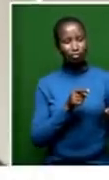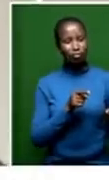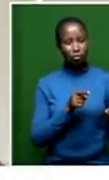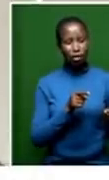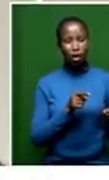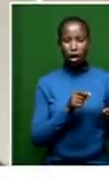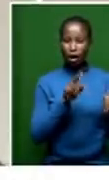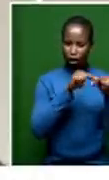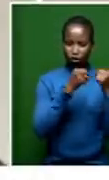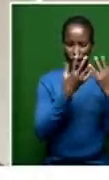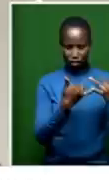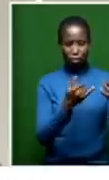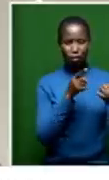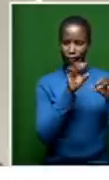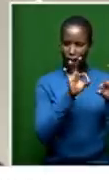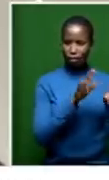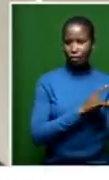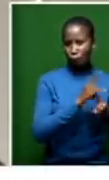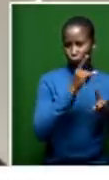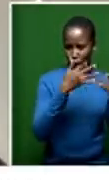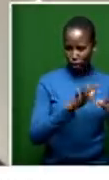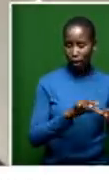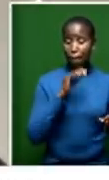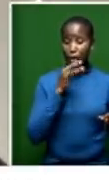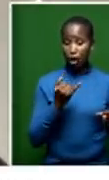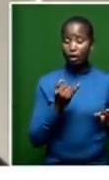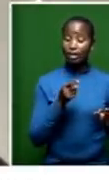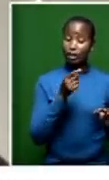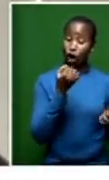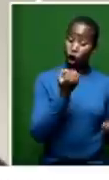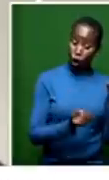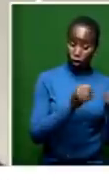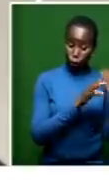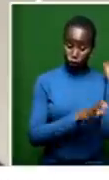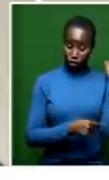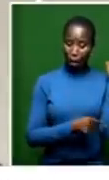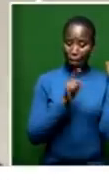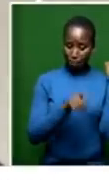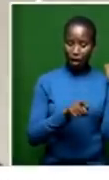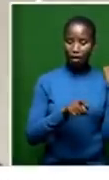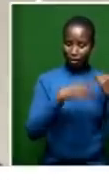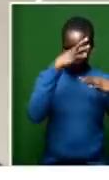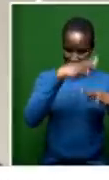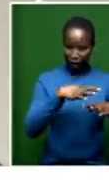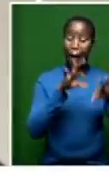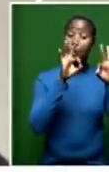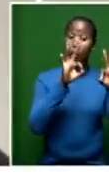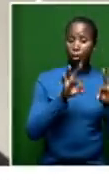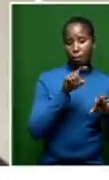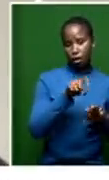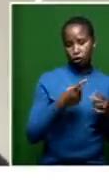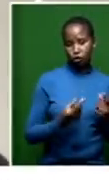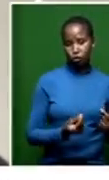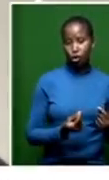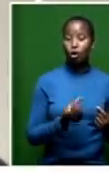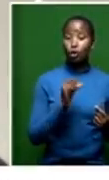we think that the Constitutional Court made the proper and the right decision in this regard. So we're definitely